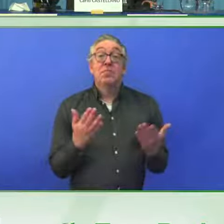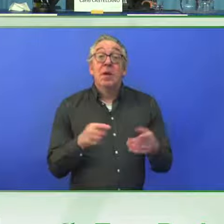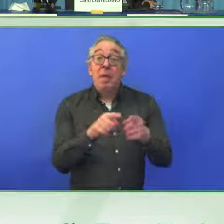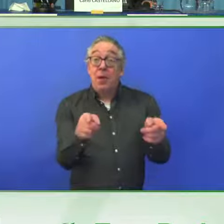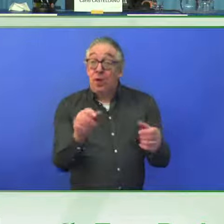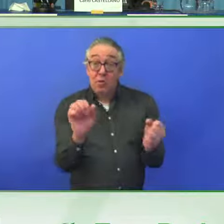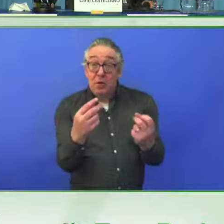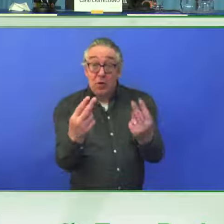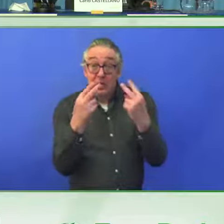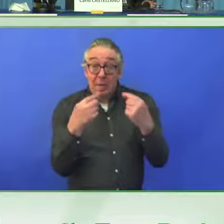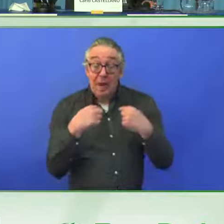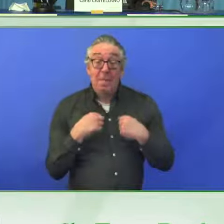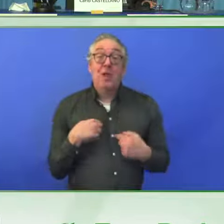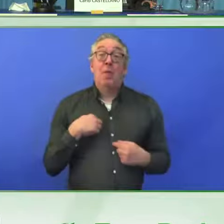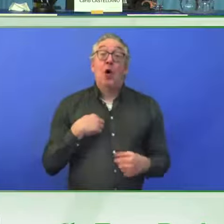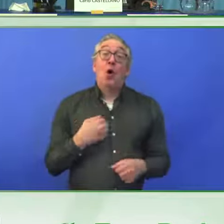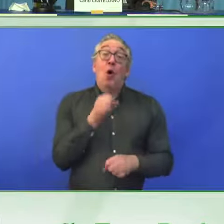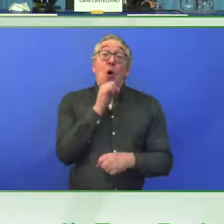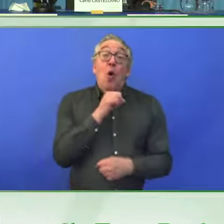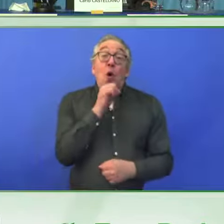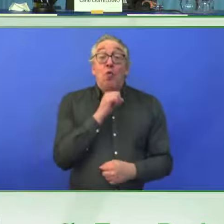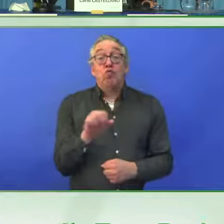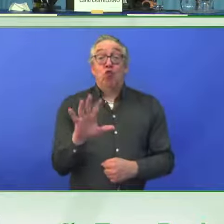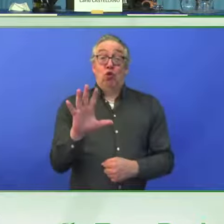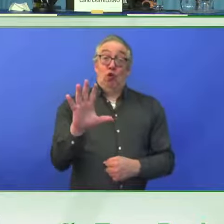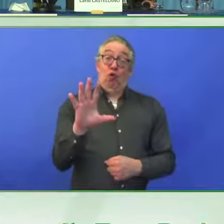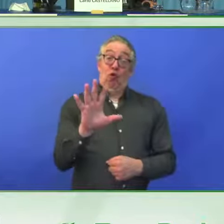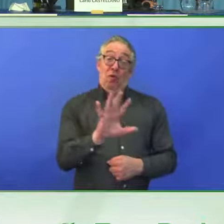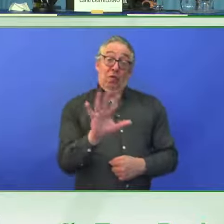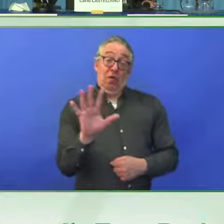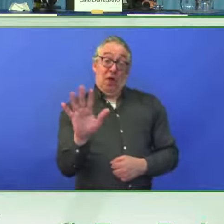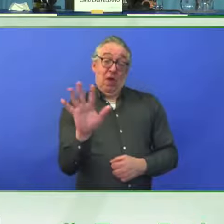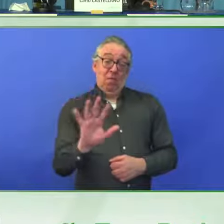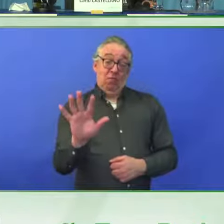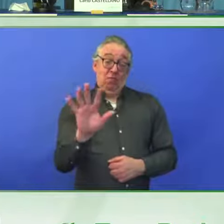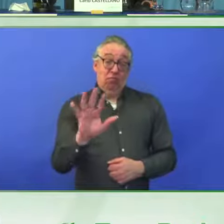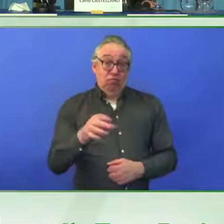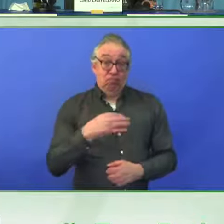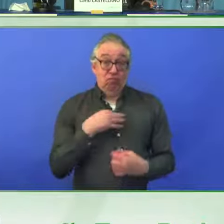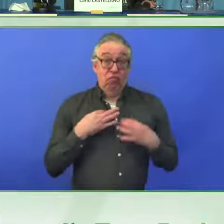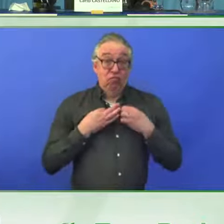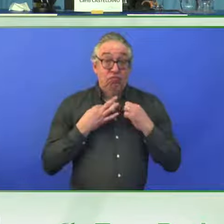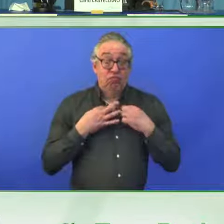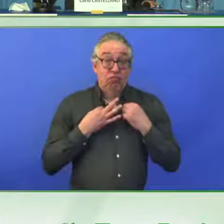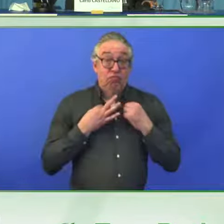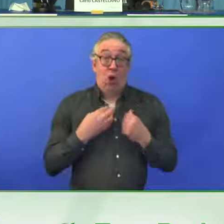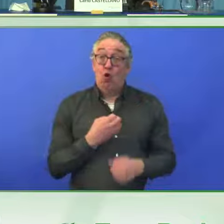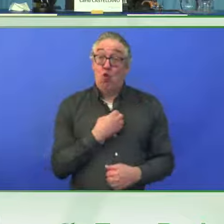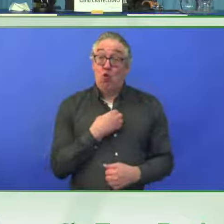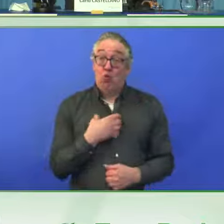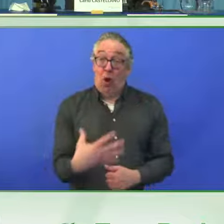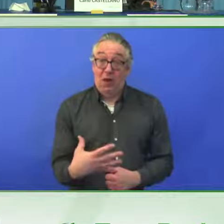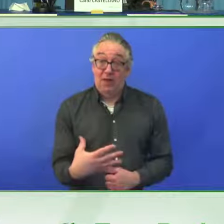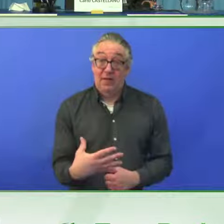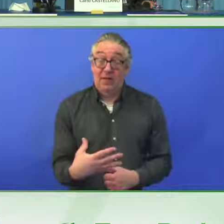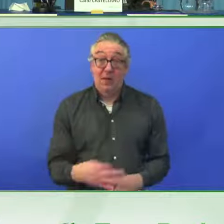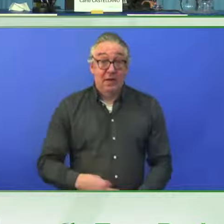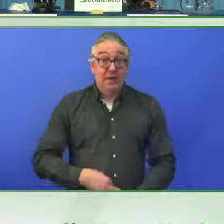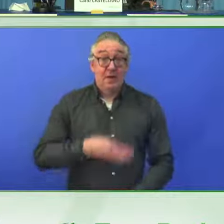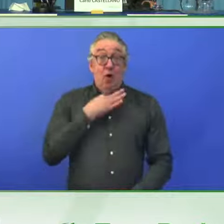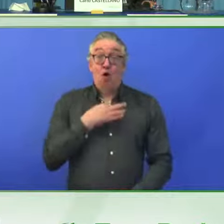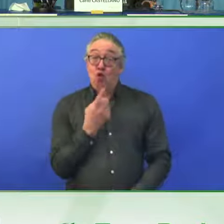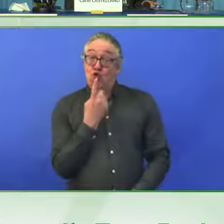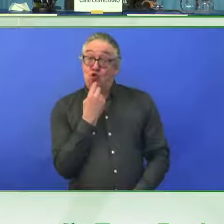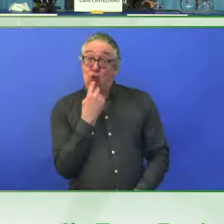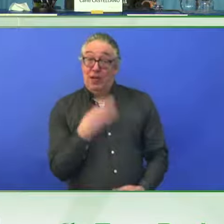middle 50 with a white shirt and a red tie. And I